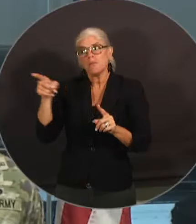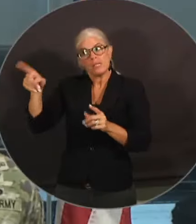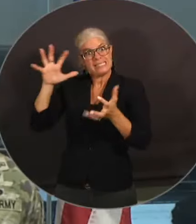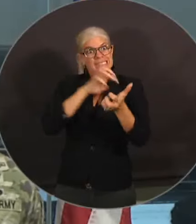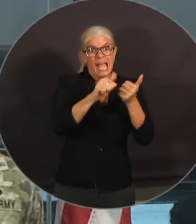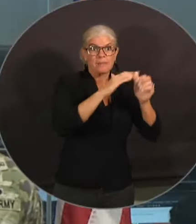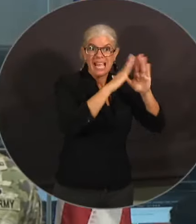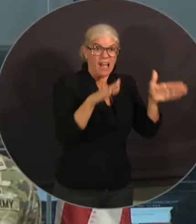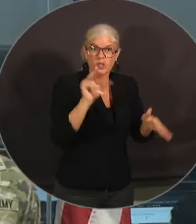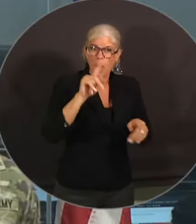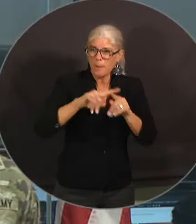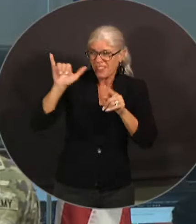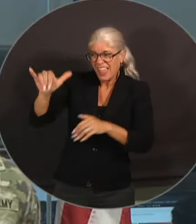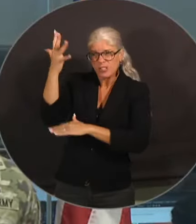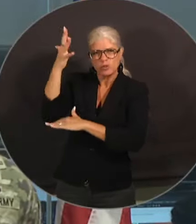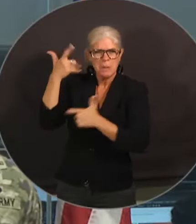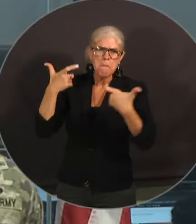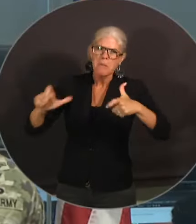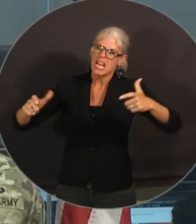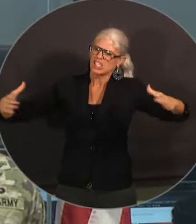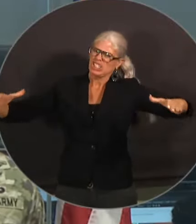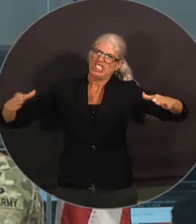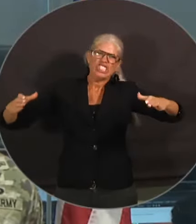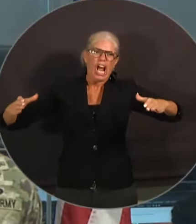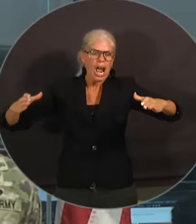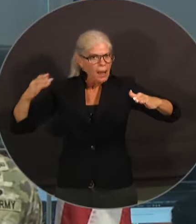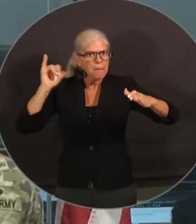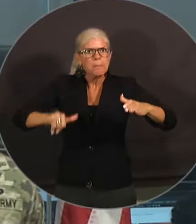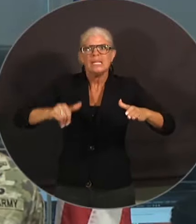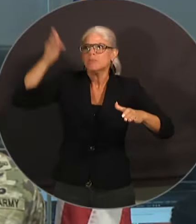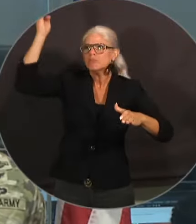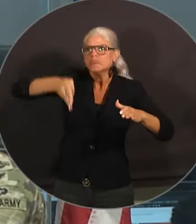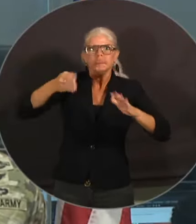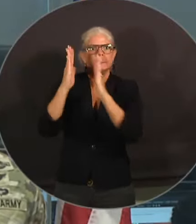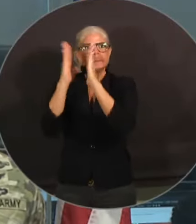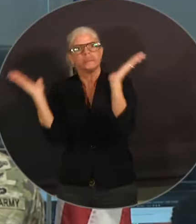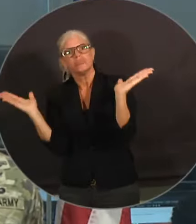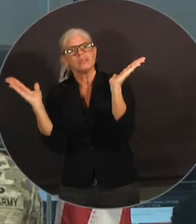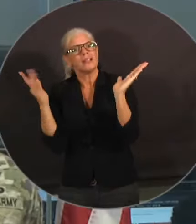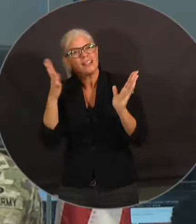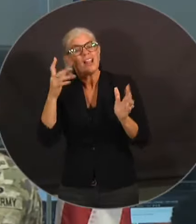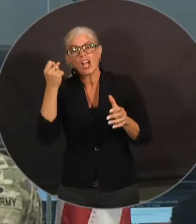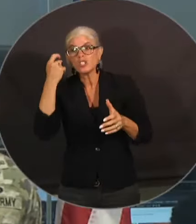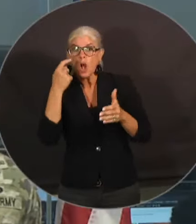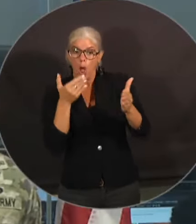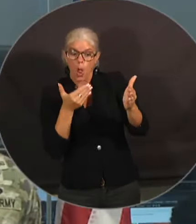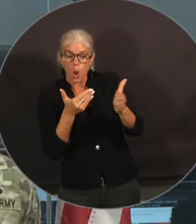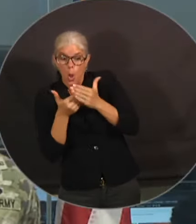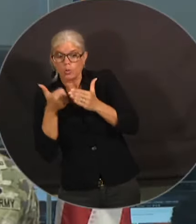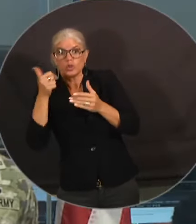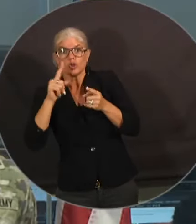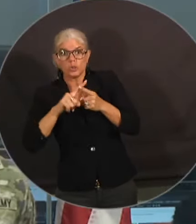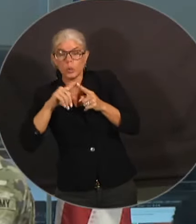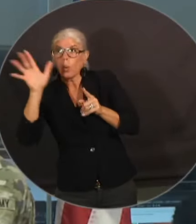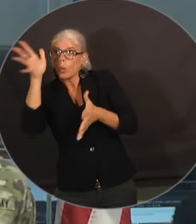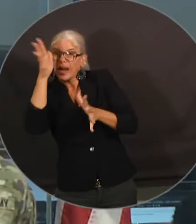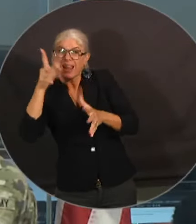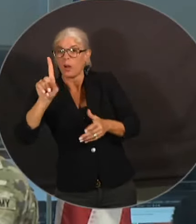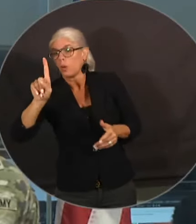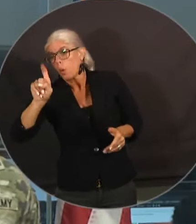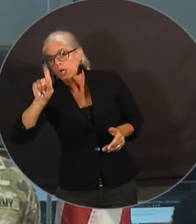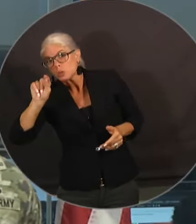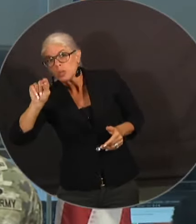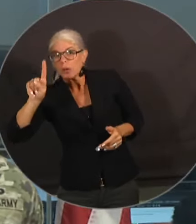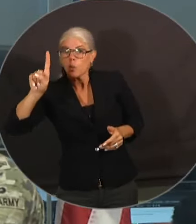was a massive tree. So the closer it is to Tallahassee, and the winds are 120, 125 potentially for what they're